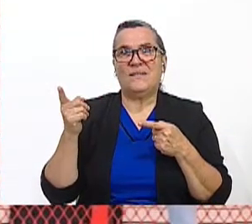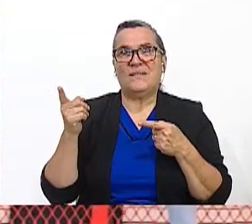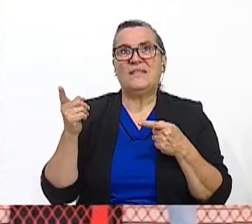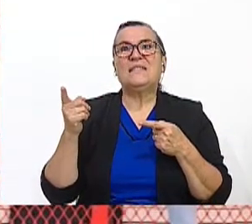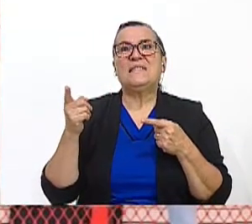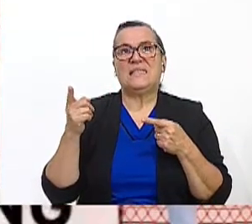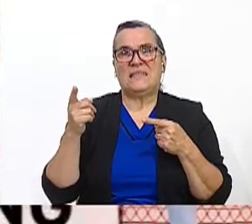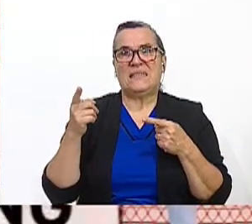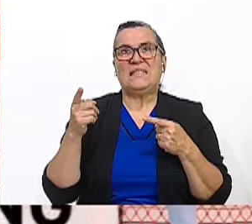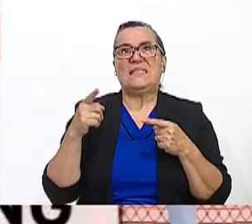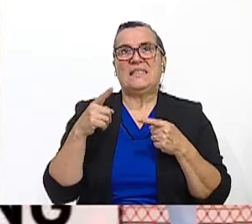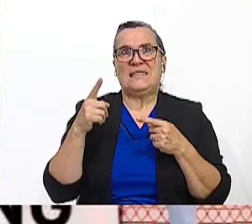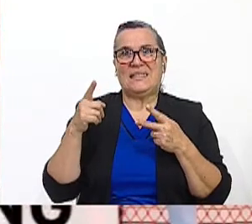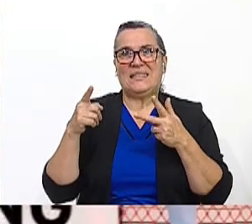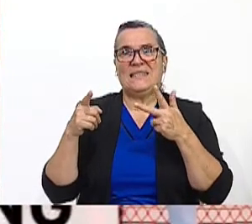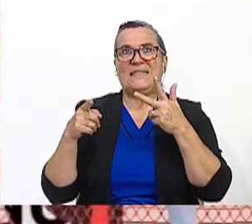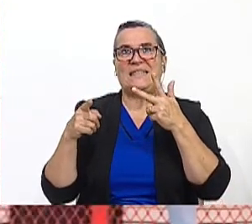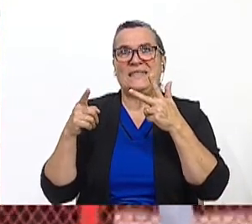I